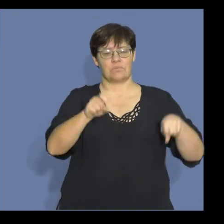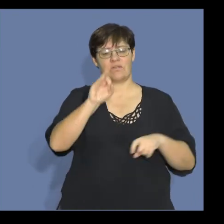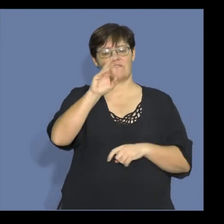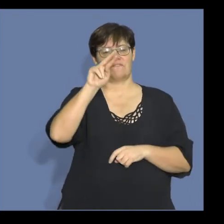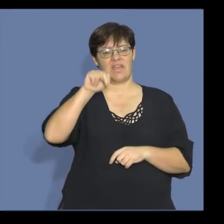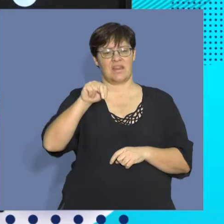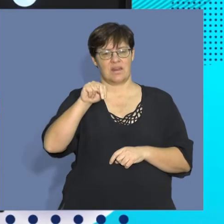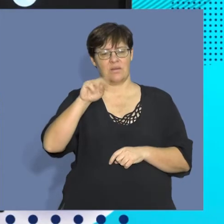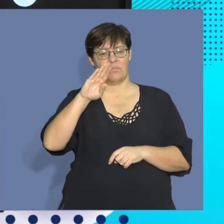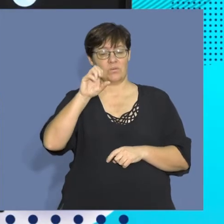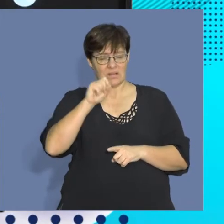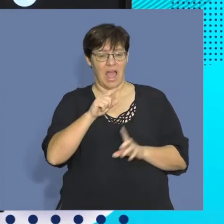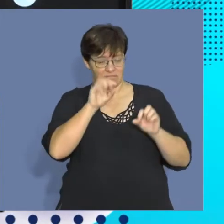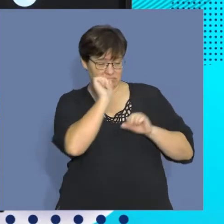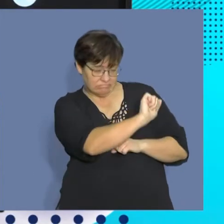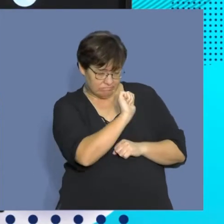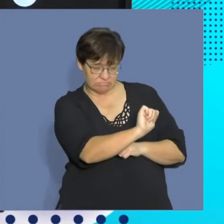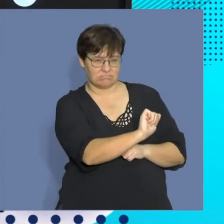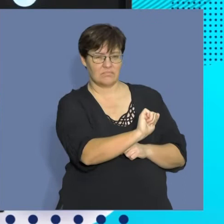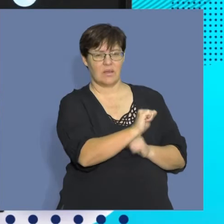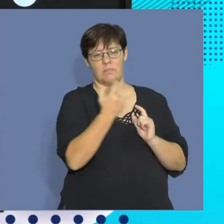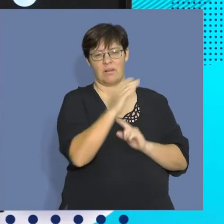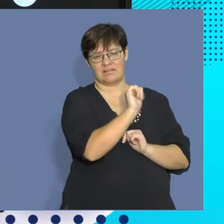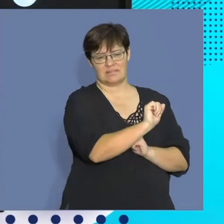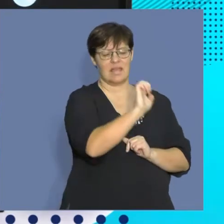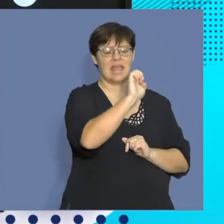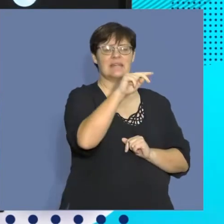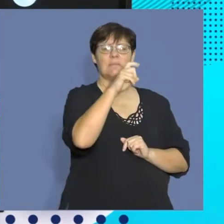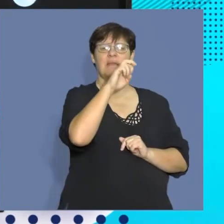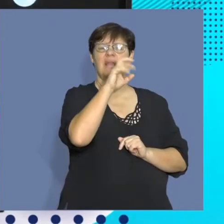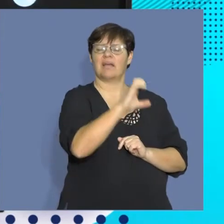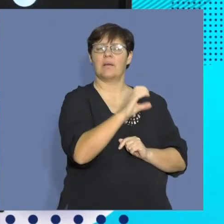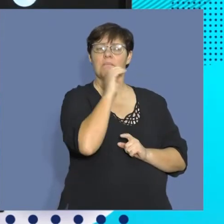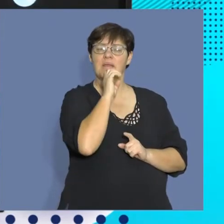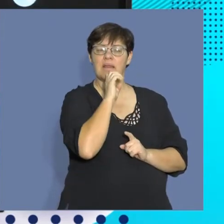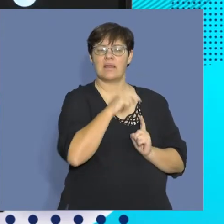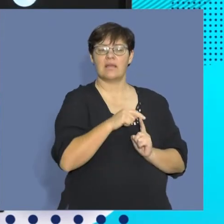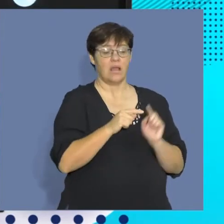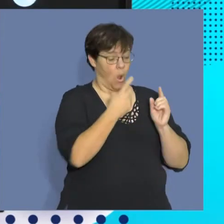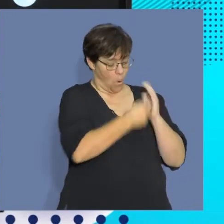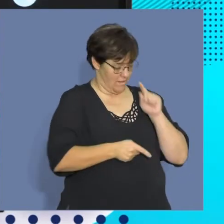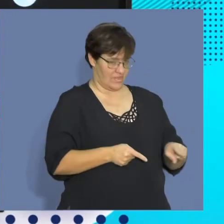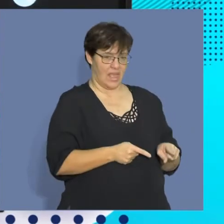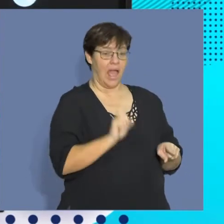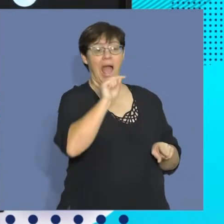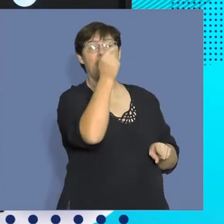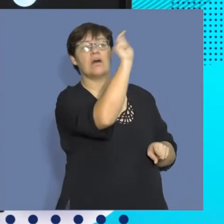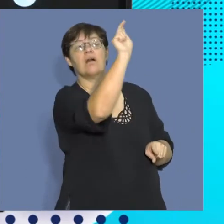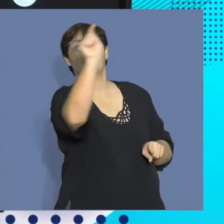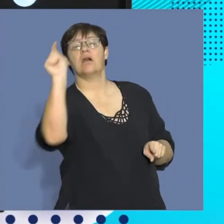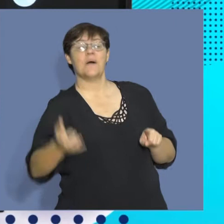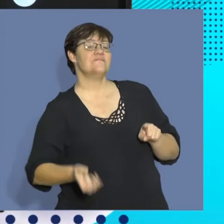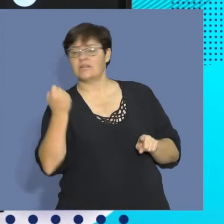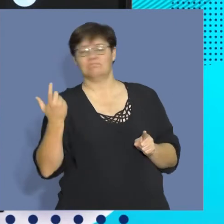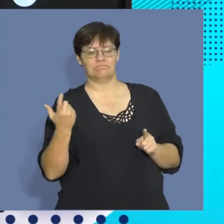Cape Fynbos is home to endemic species of plants. And the concept of endemic refers to plants that are found exclusively